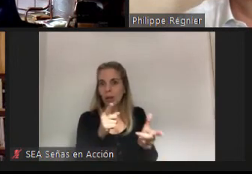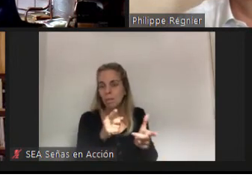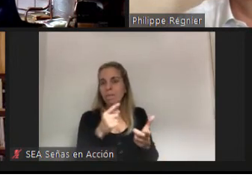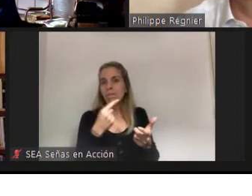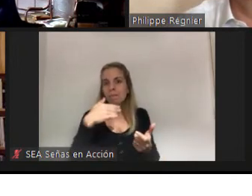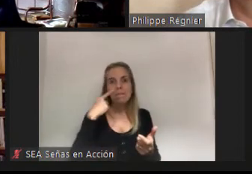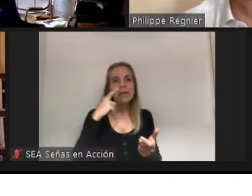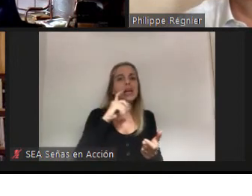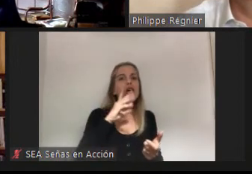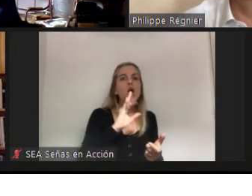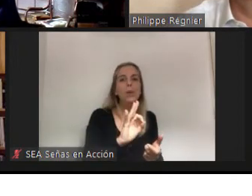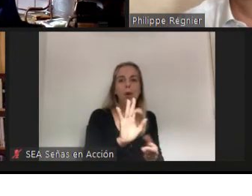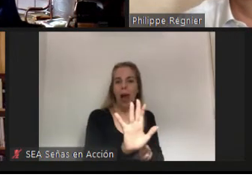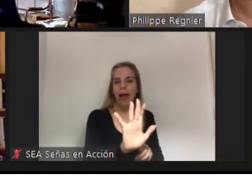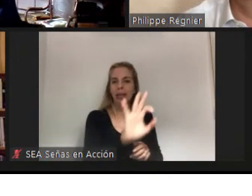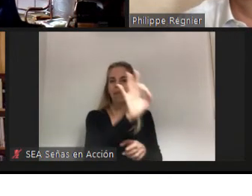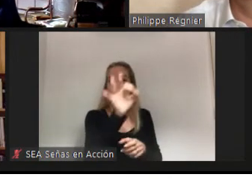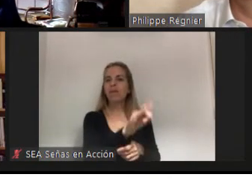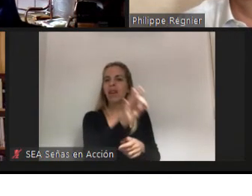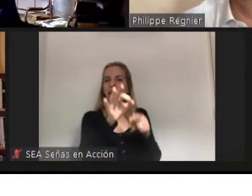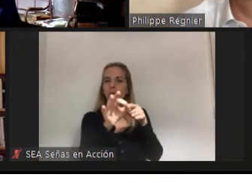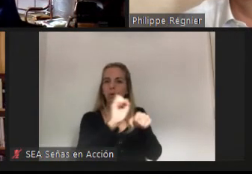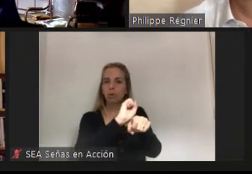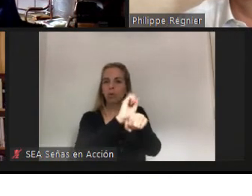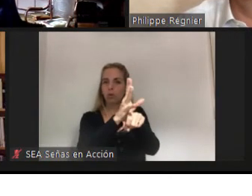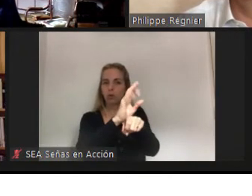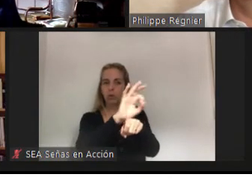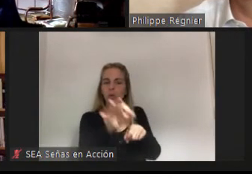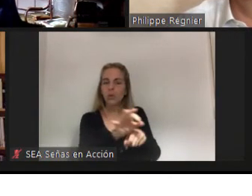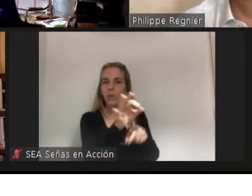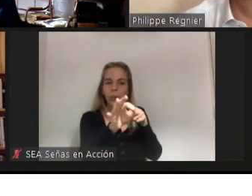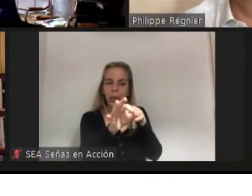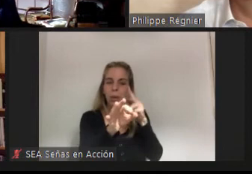so in connection to this microbe that,